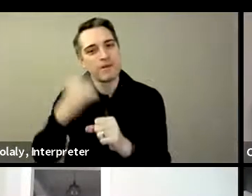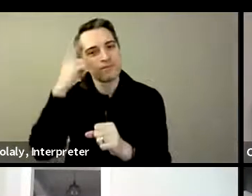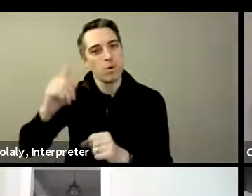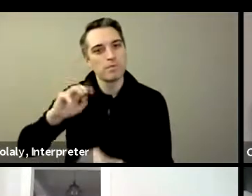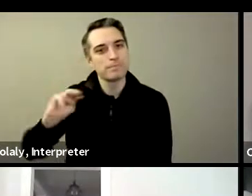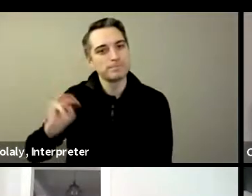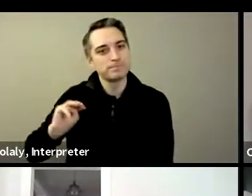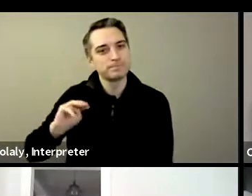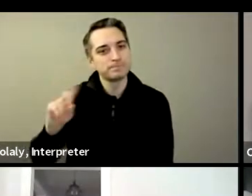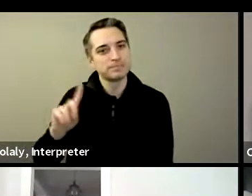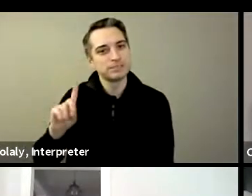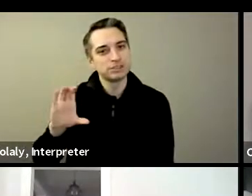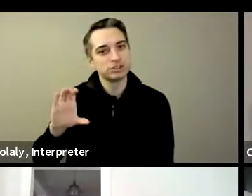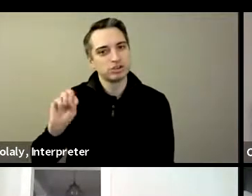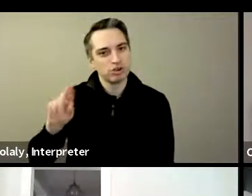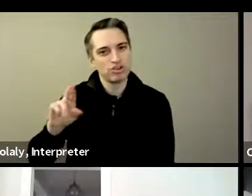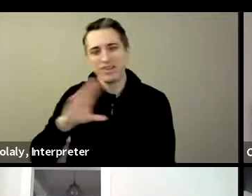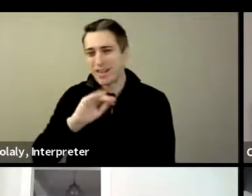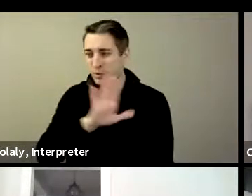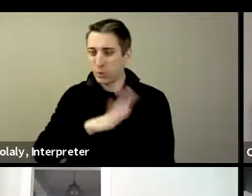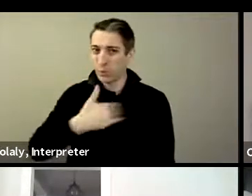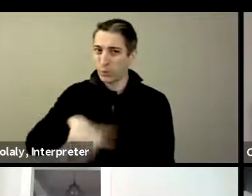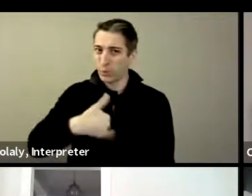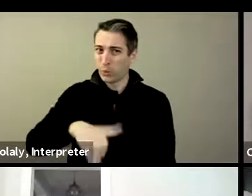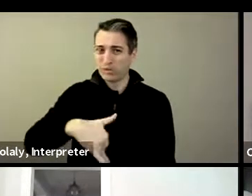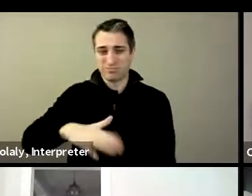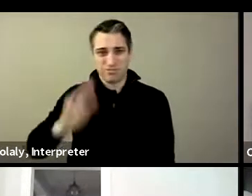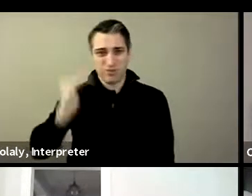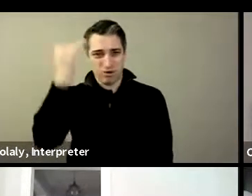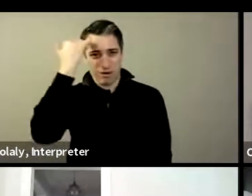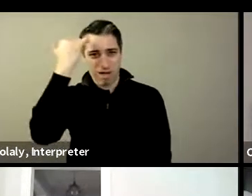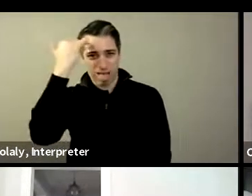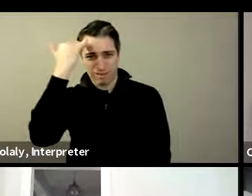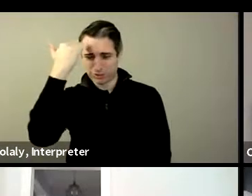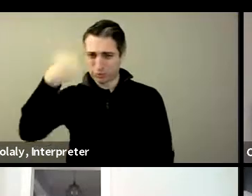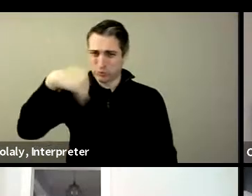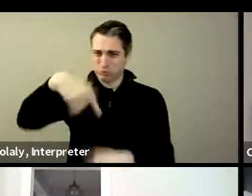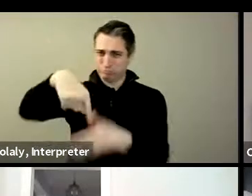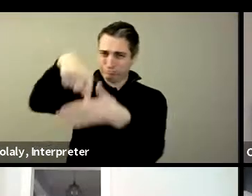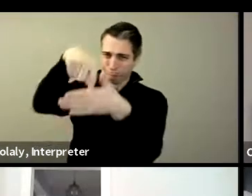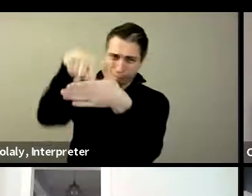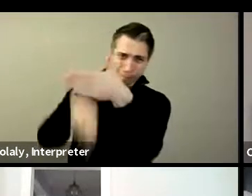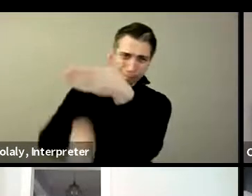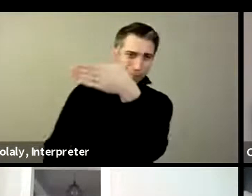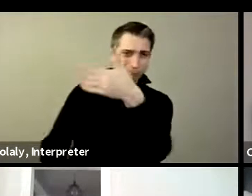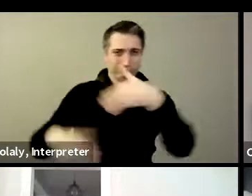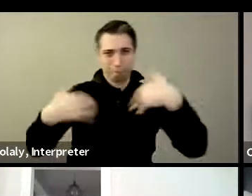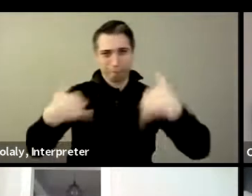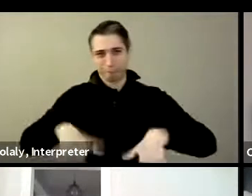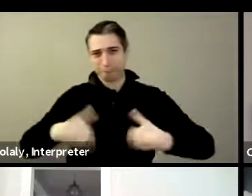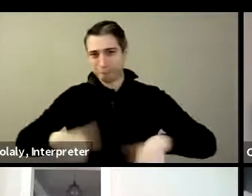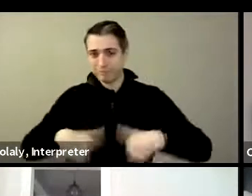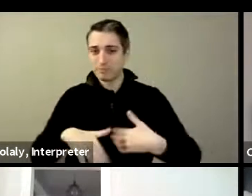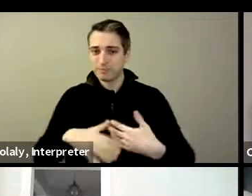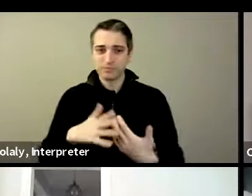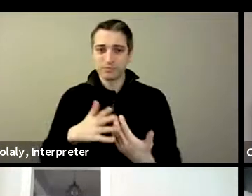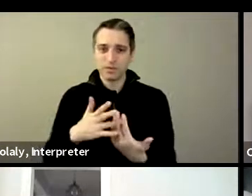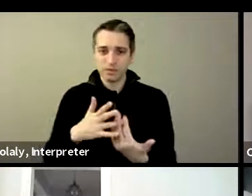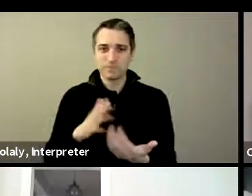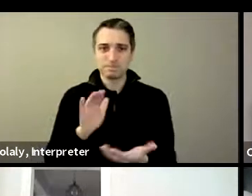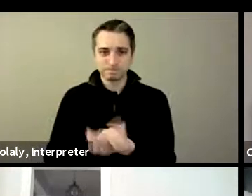Department of Civil Rights and their vast array of knowledge about civil rights laws. And that was, as I indicated, very heartened to hear